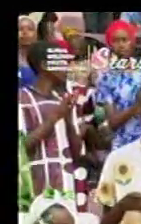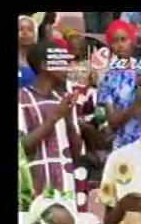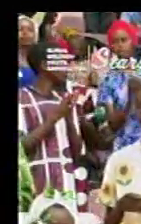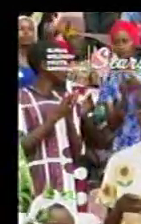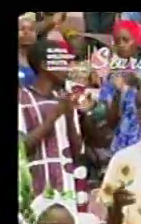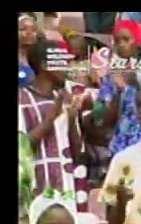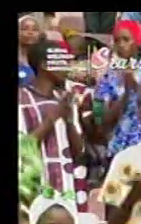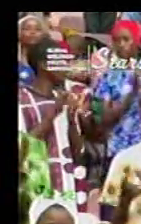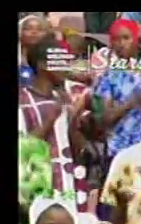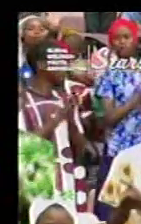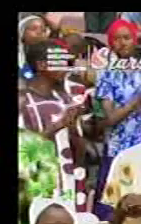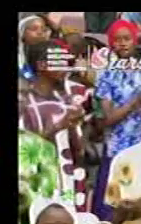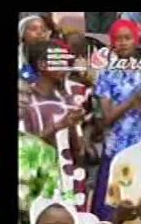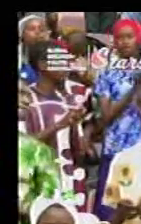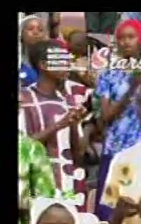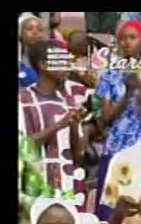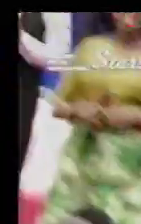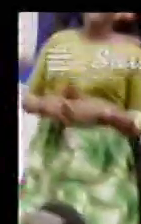Alpha,